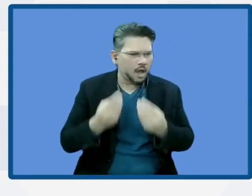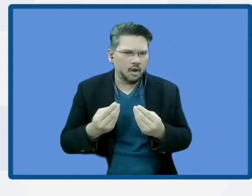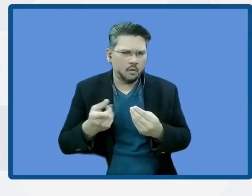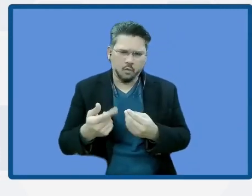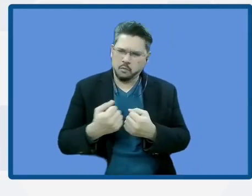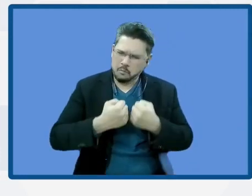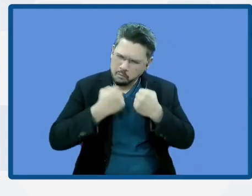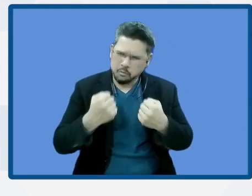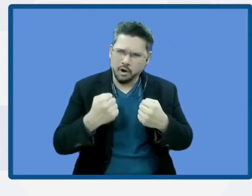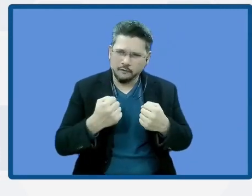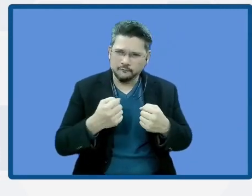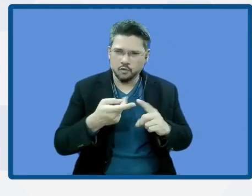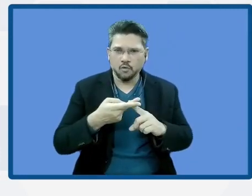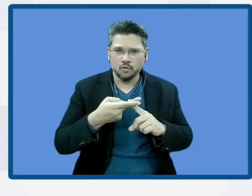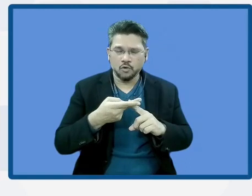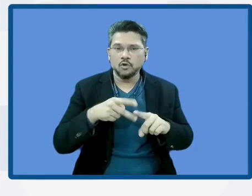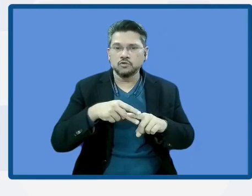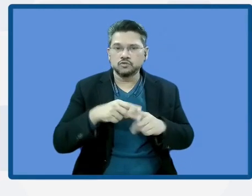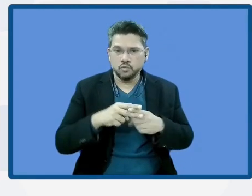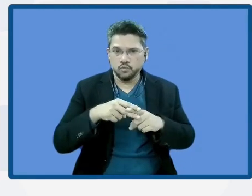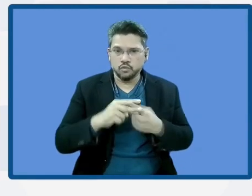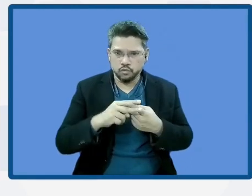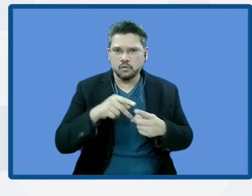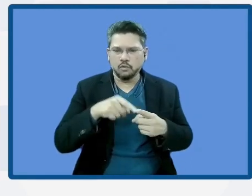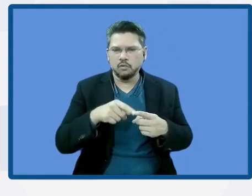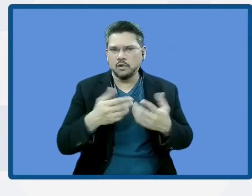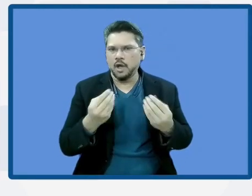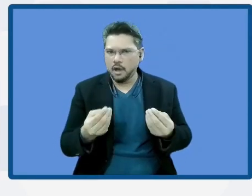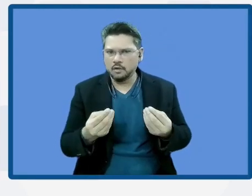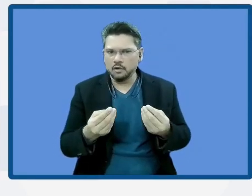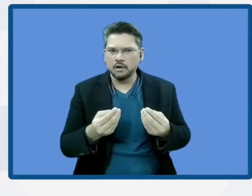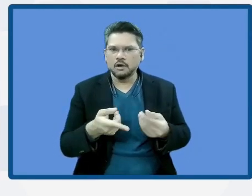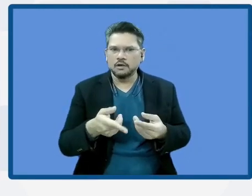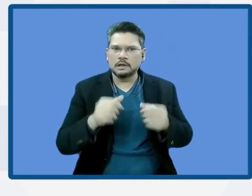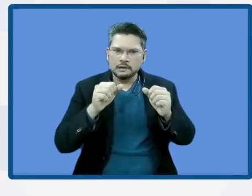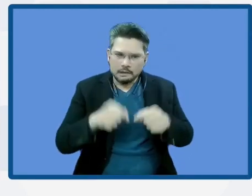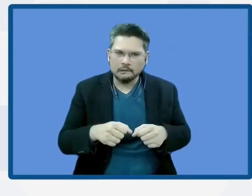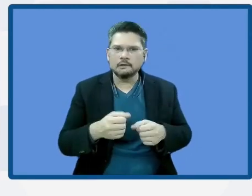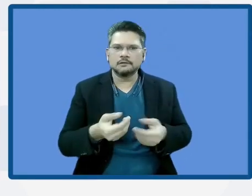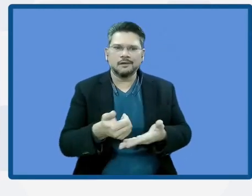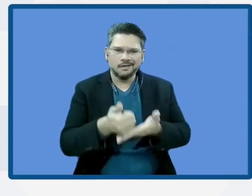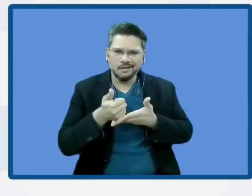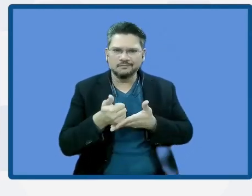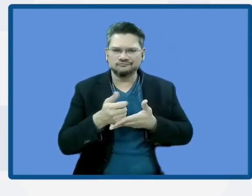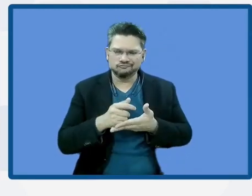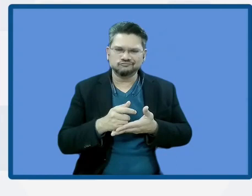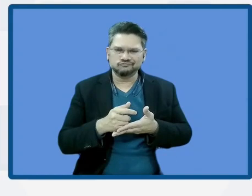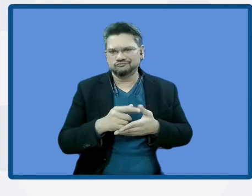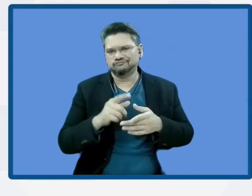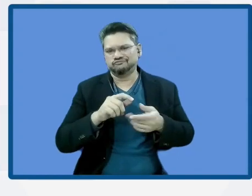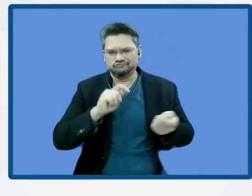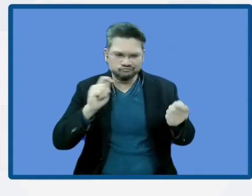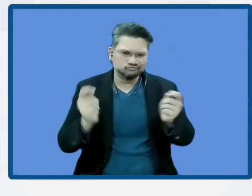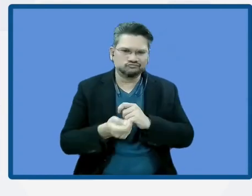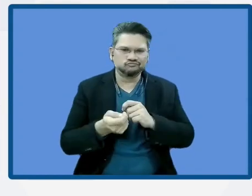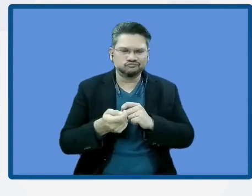in order to transform and share knowledge with our people. Go ahead, Luis. You have